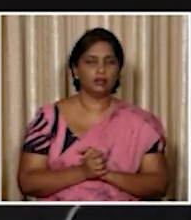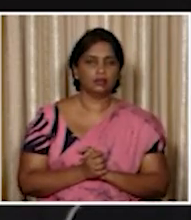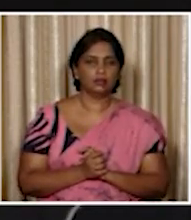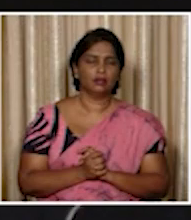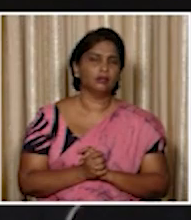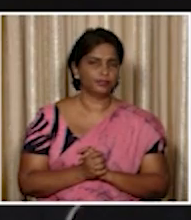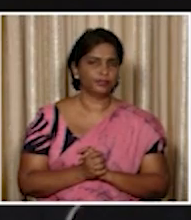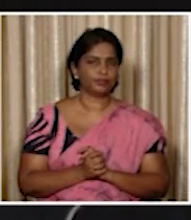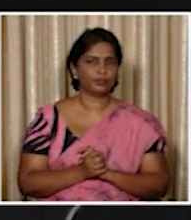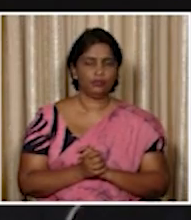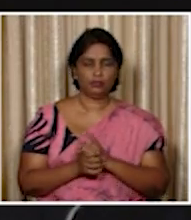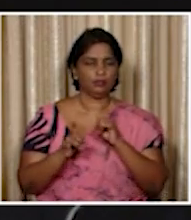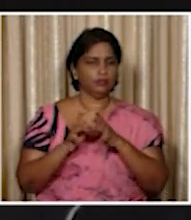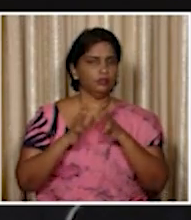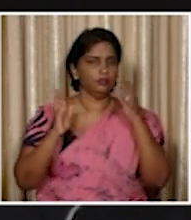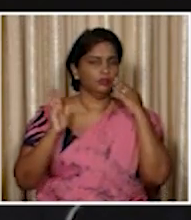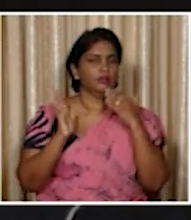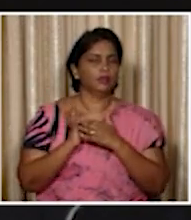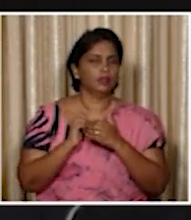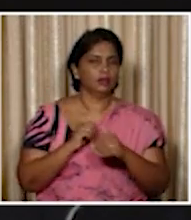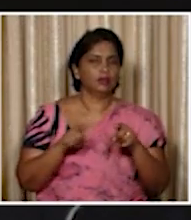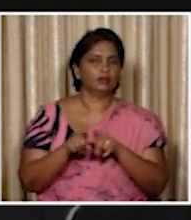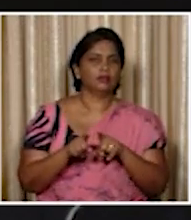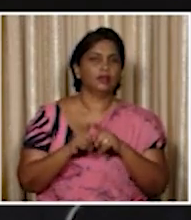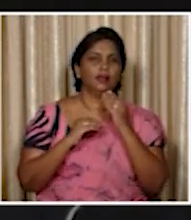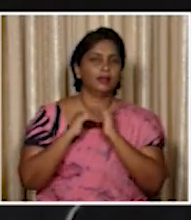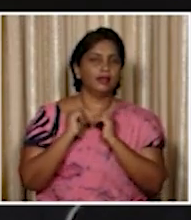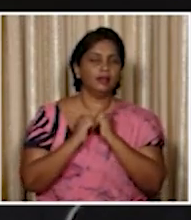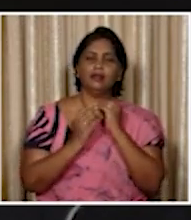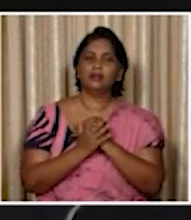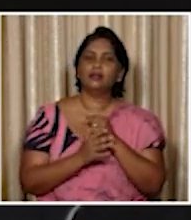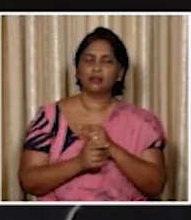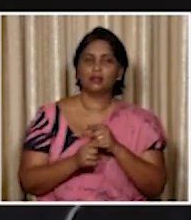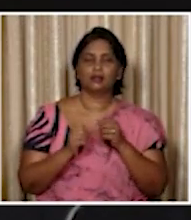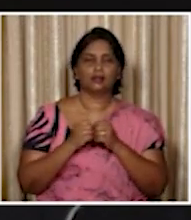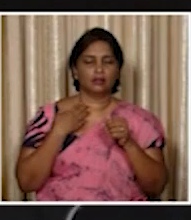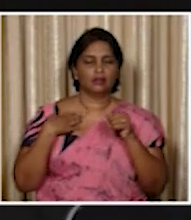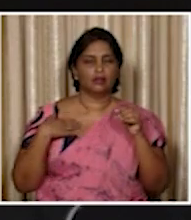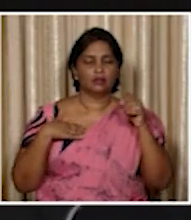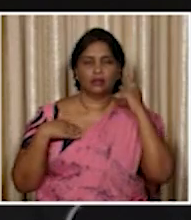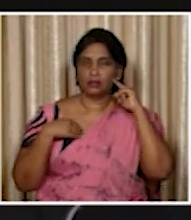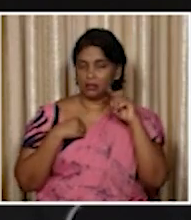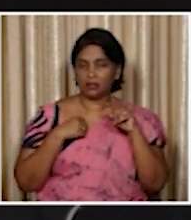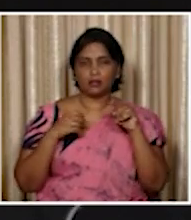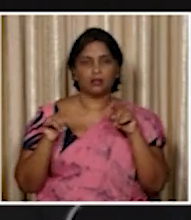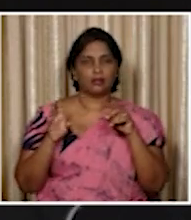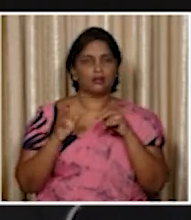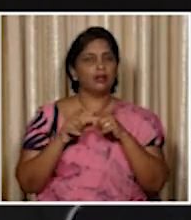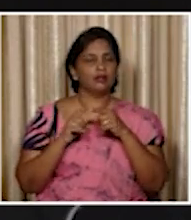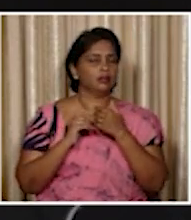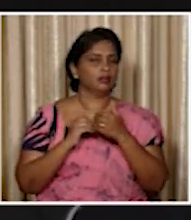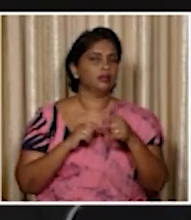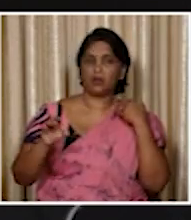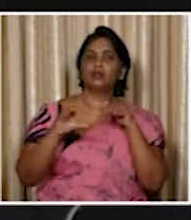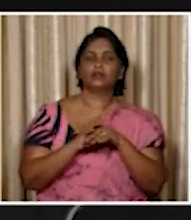the chamber of Westminster House of Commons forcibly and tried to arrest members